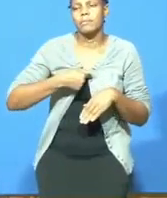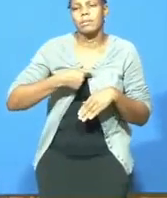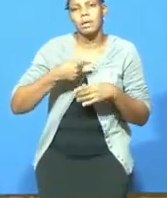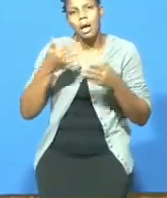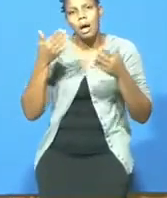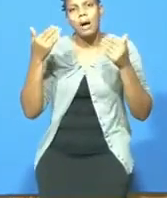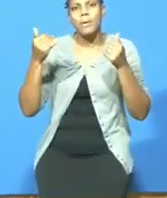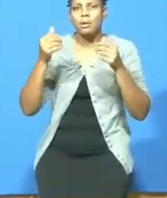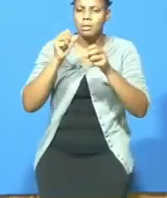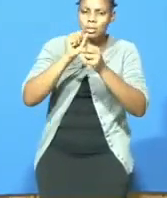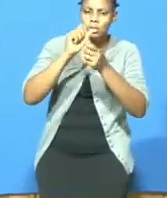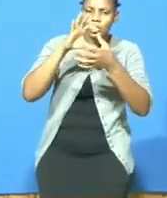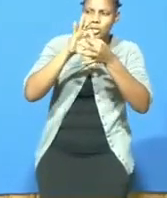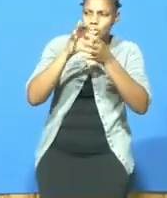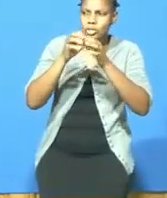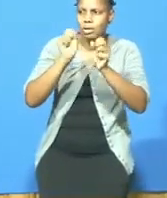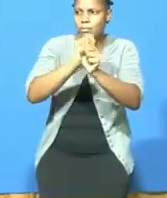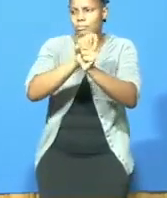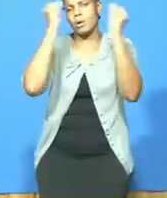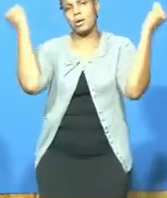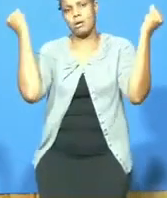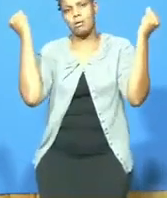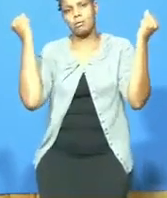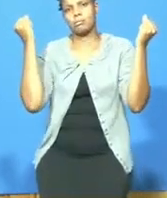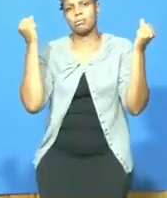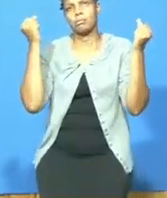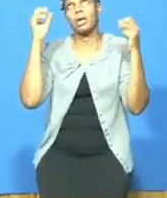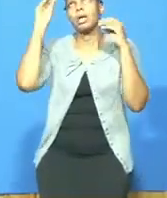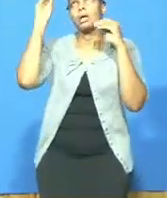is binding you. Give Him a chance.